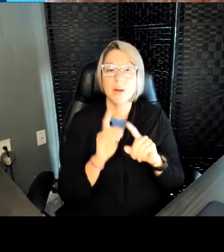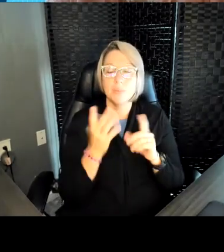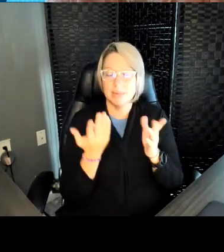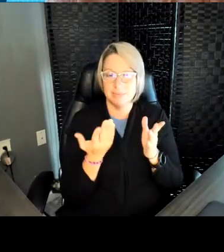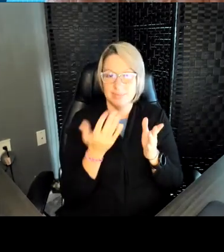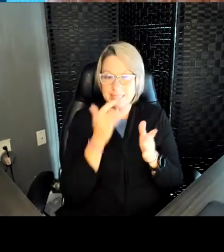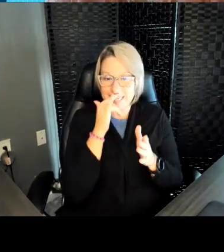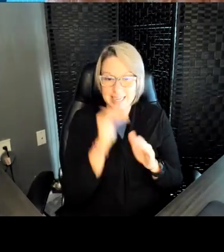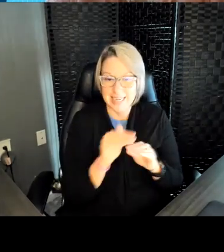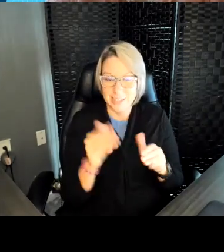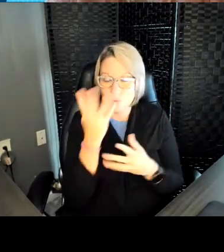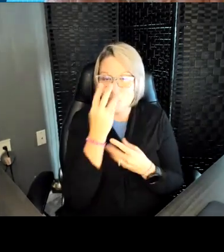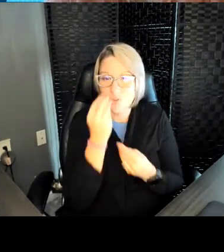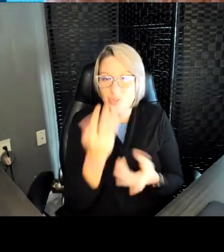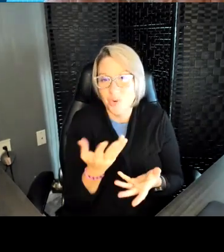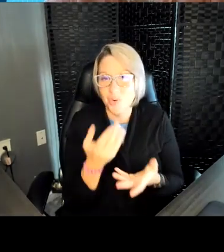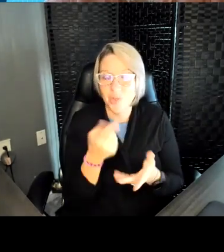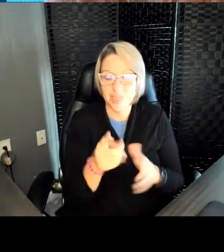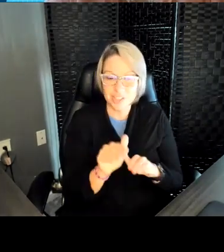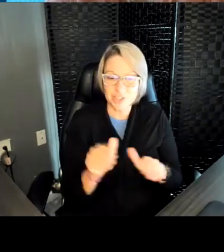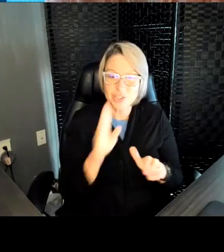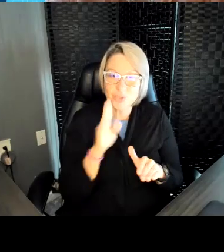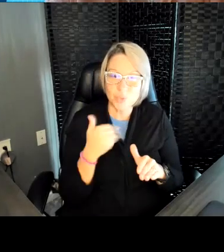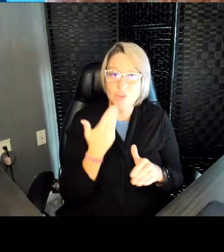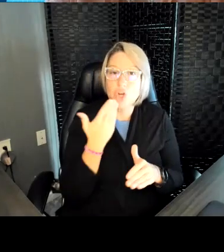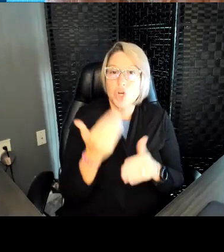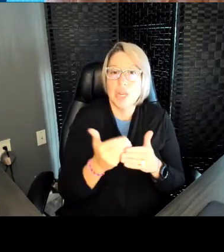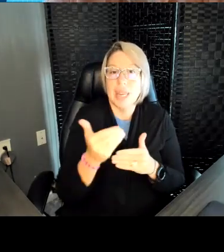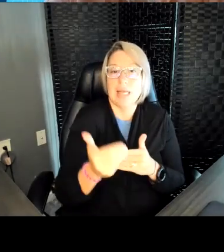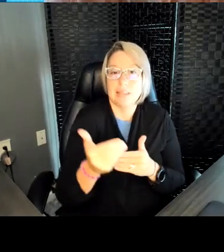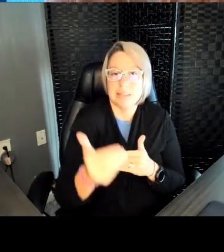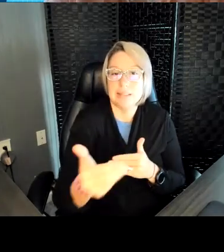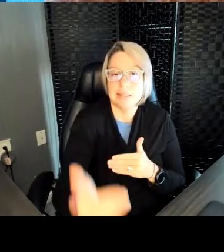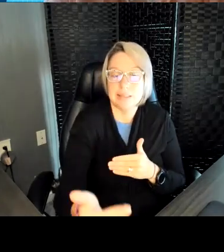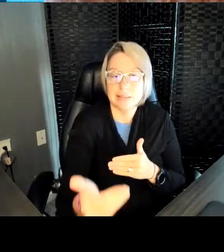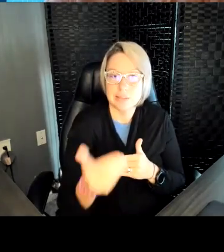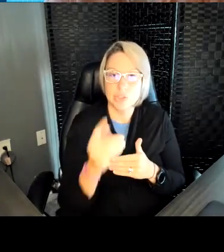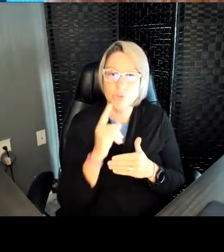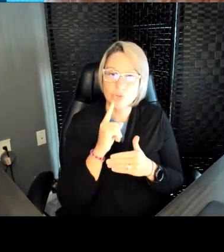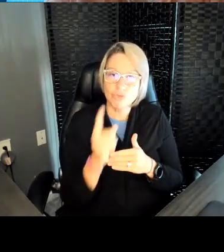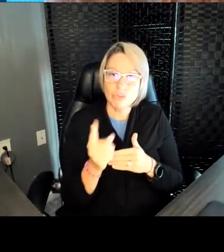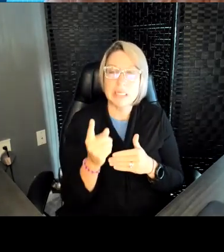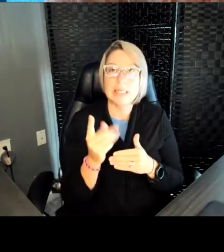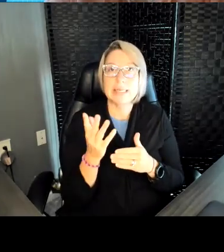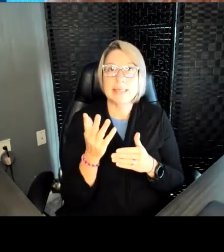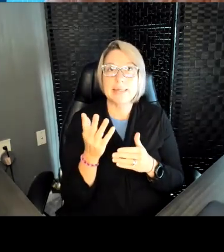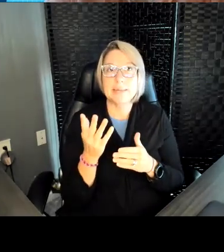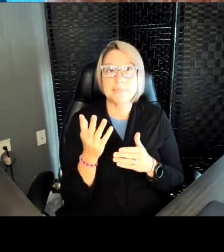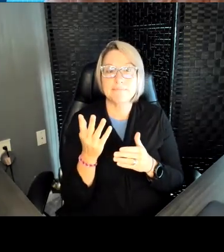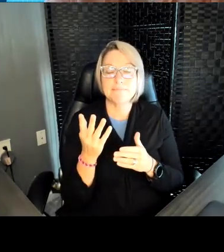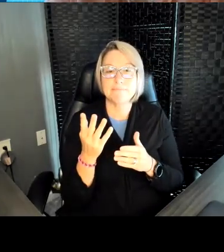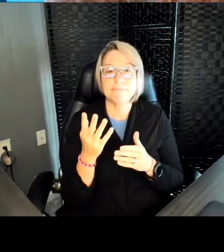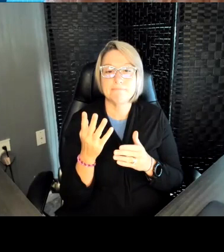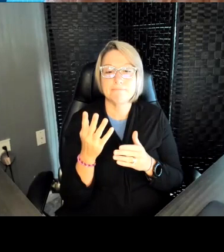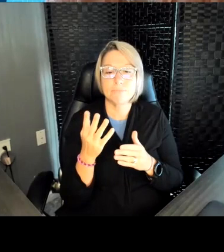that this kid is going to have good next steps. So to really package it within what they know